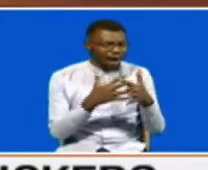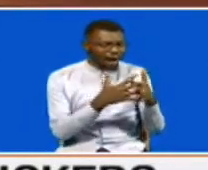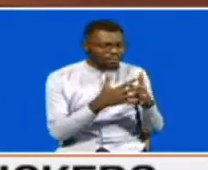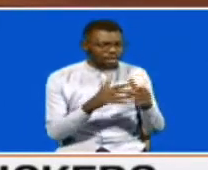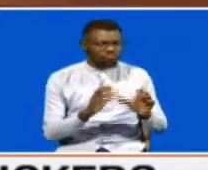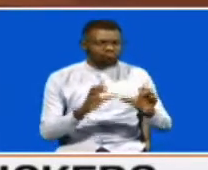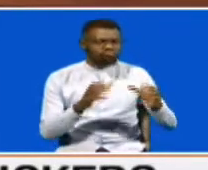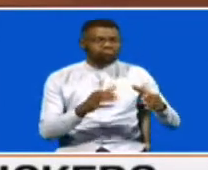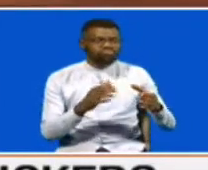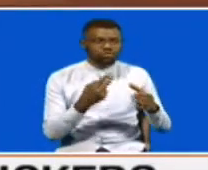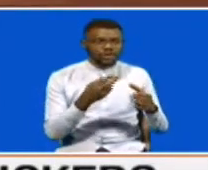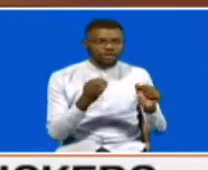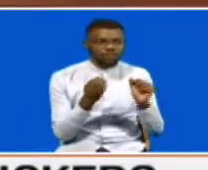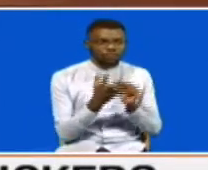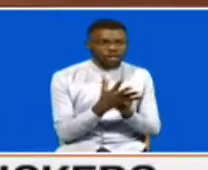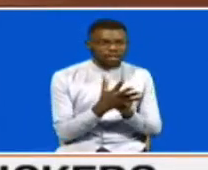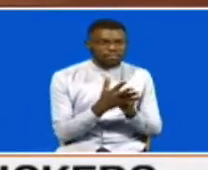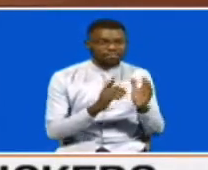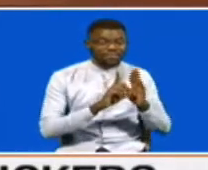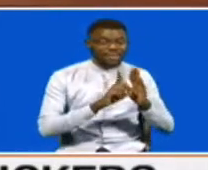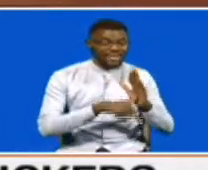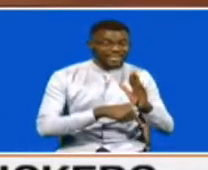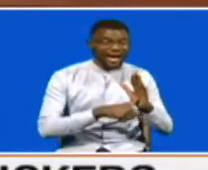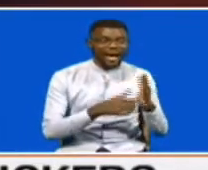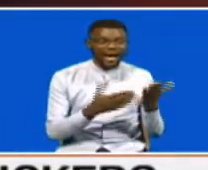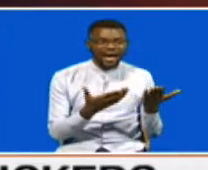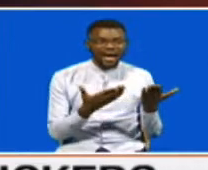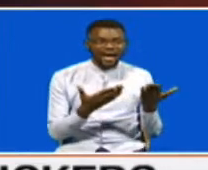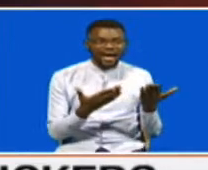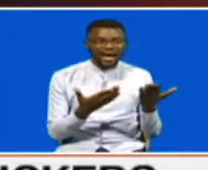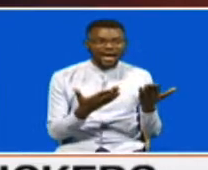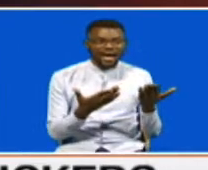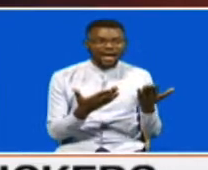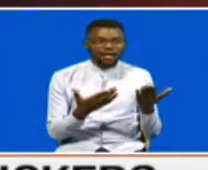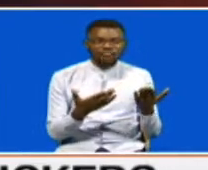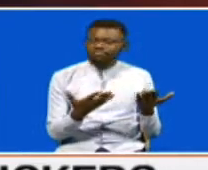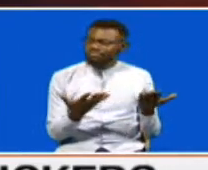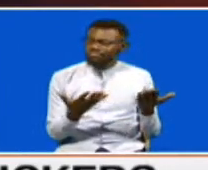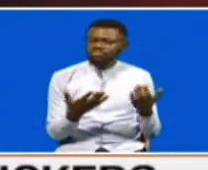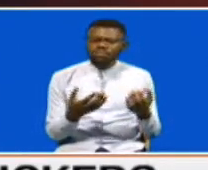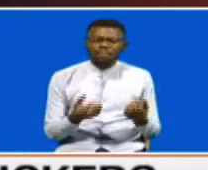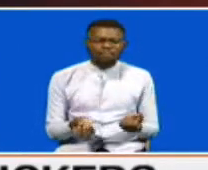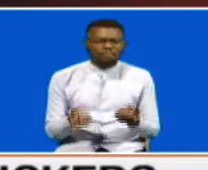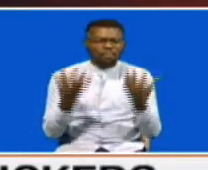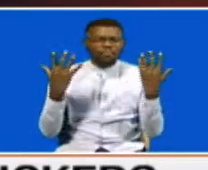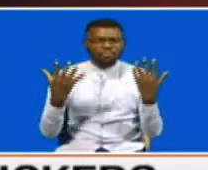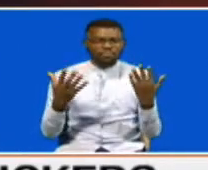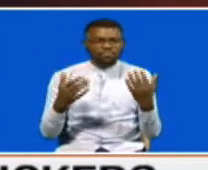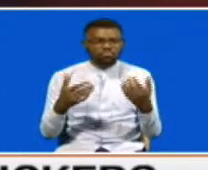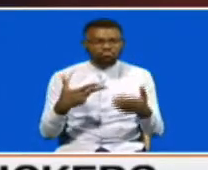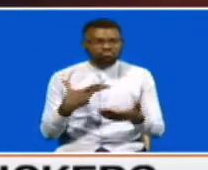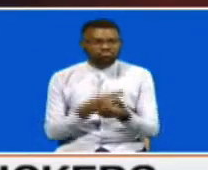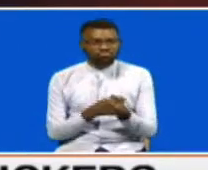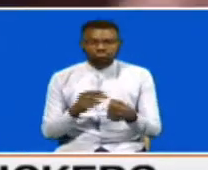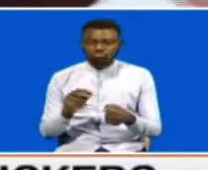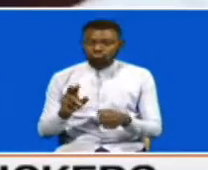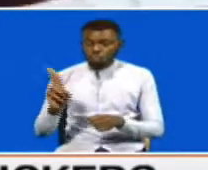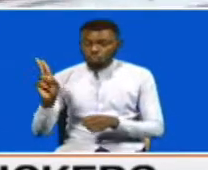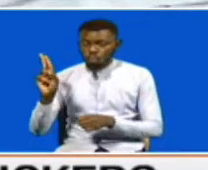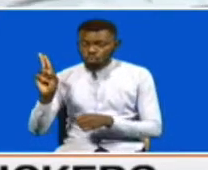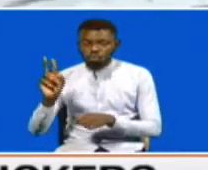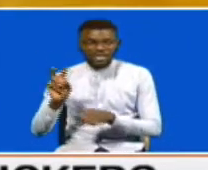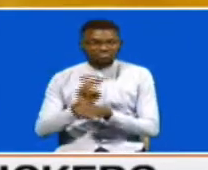in 2014 and later blown up at sea under the supervision of former President Uhuru